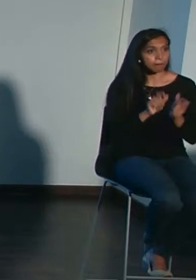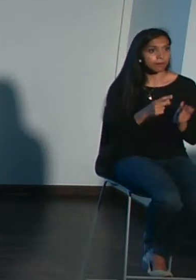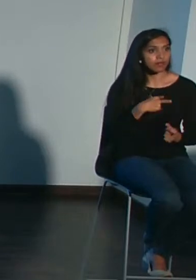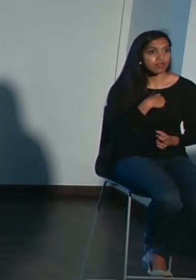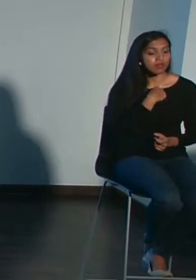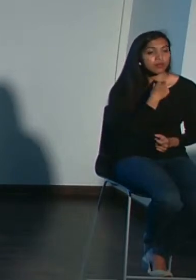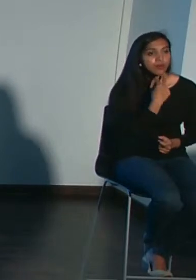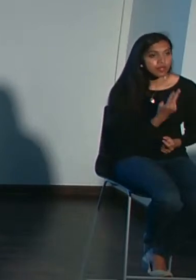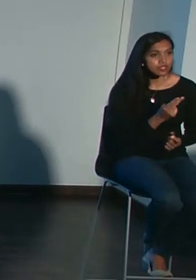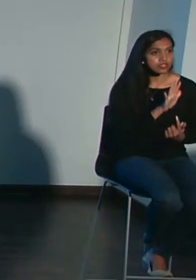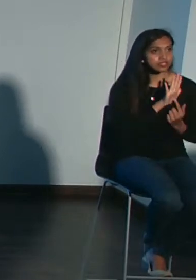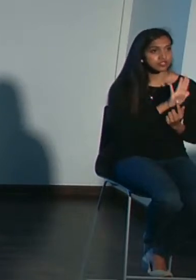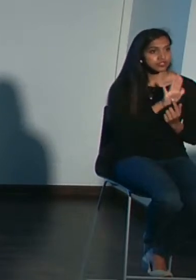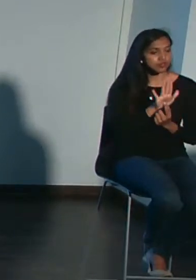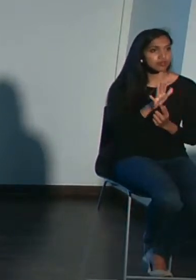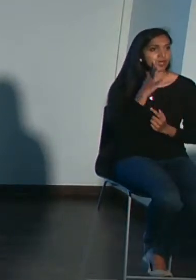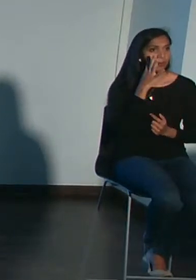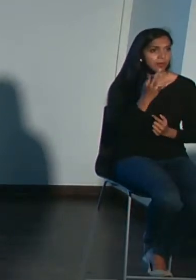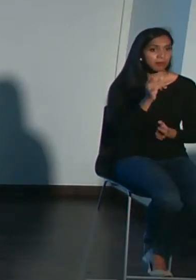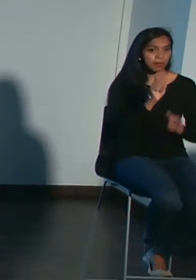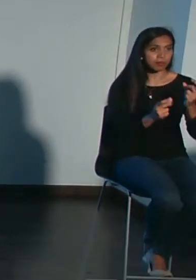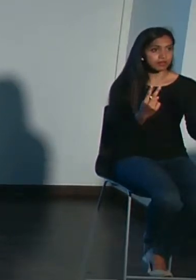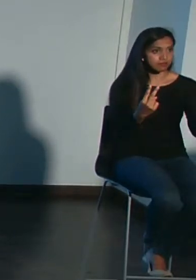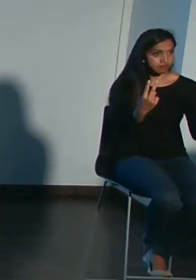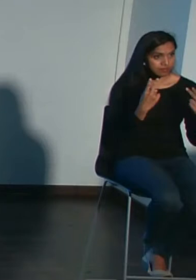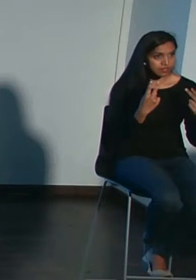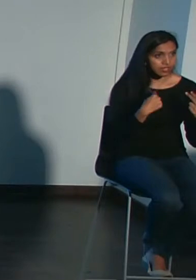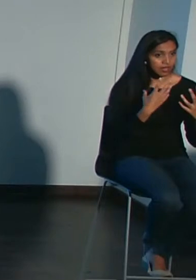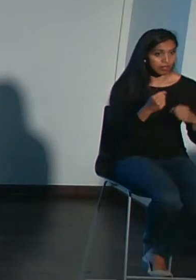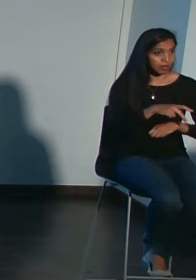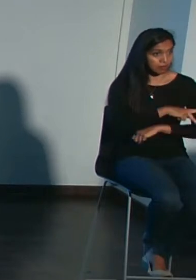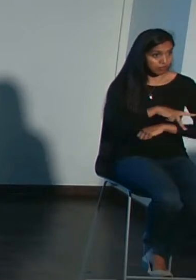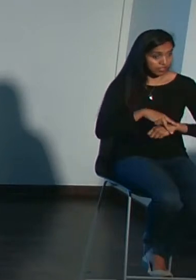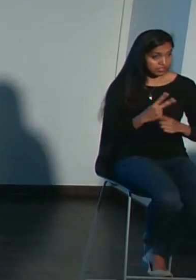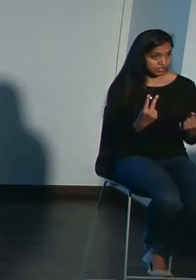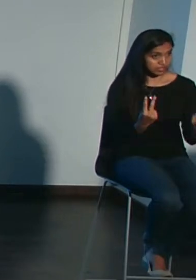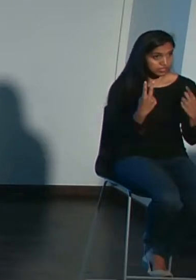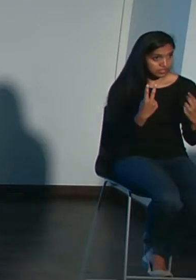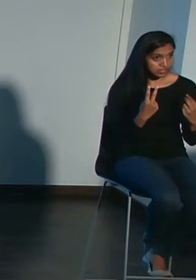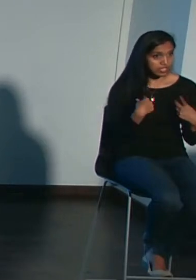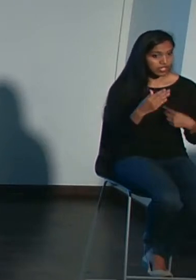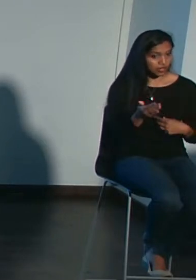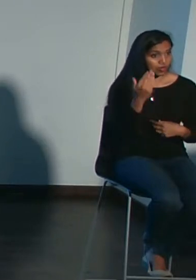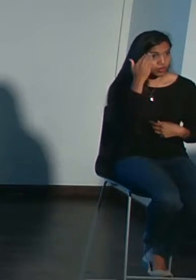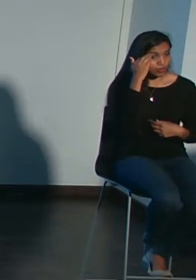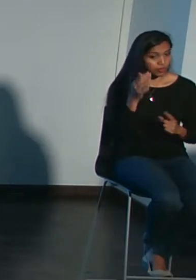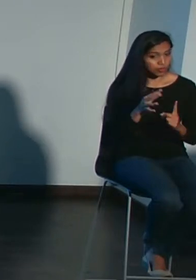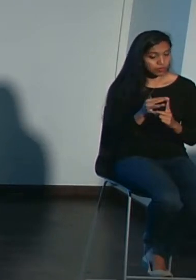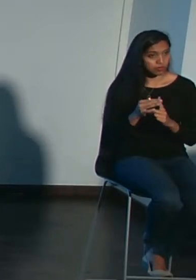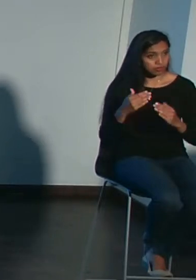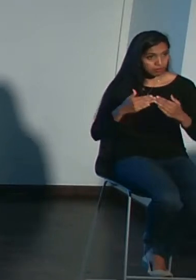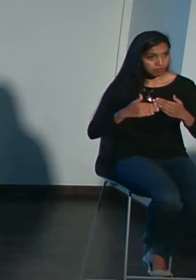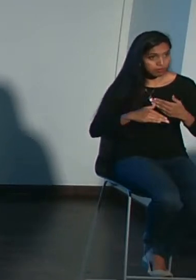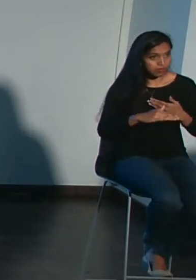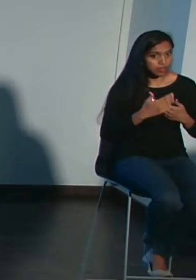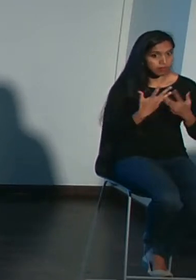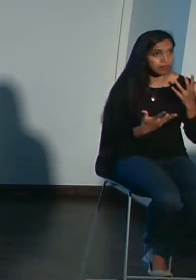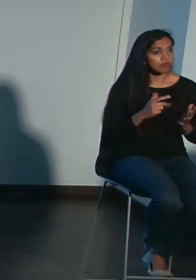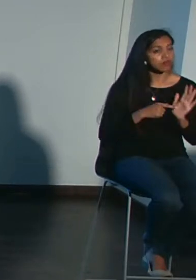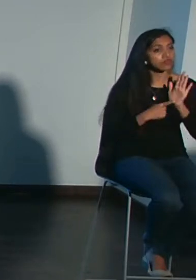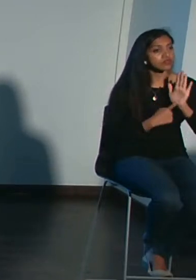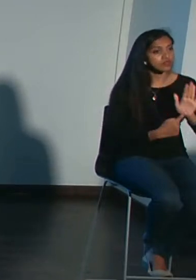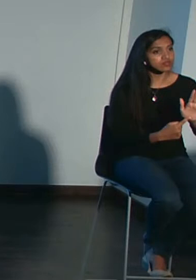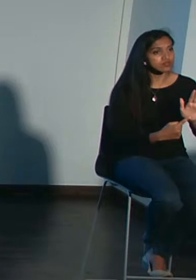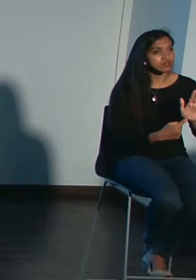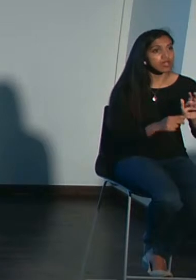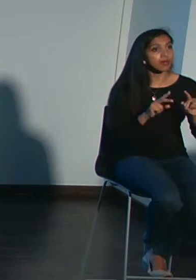by people and to be acknowledged, to be seen as somebody who's professional, who knows what she's doing. Um, while the